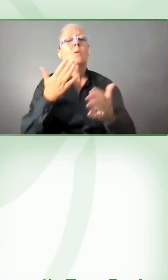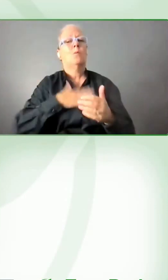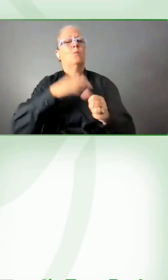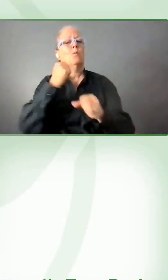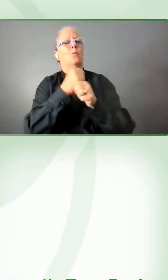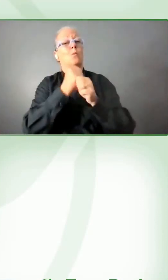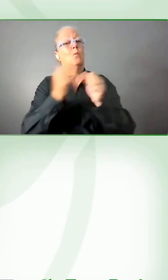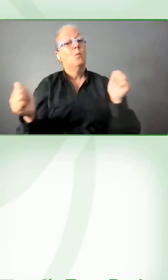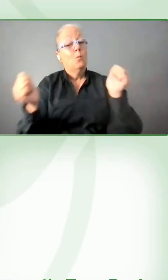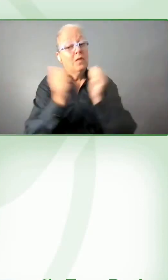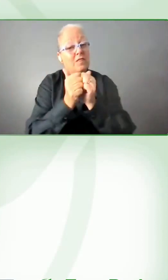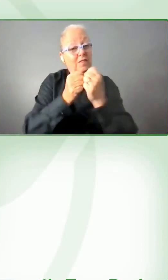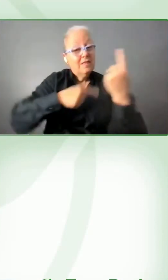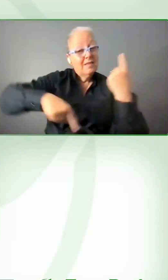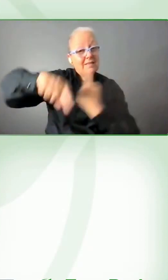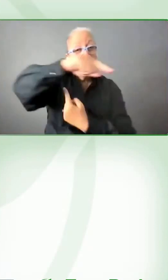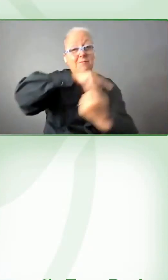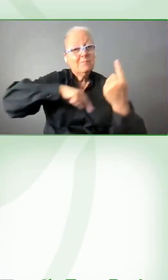further